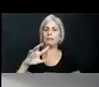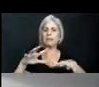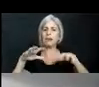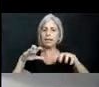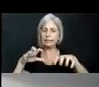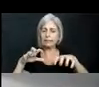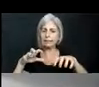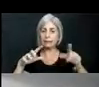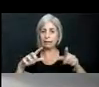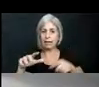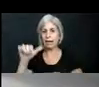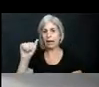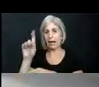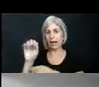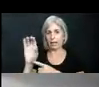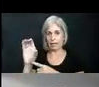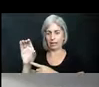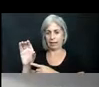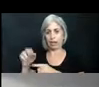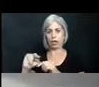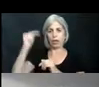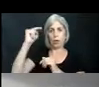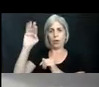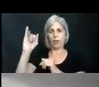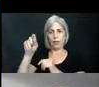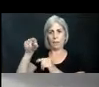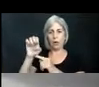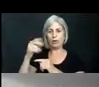Arctic around the North Pole and you can also see Greenland there.